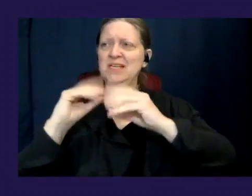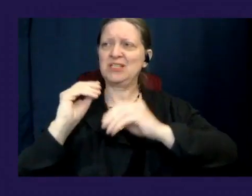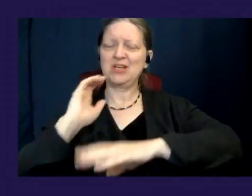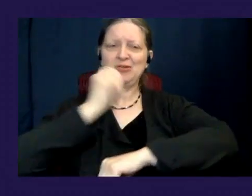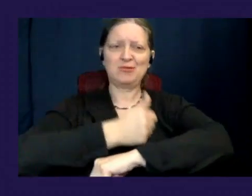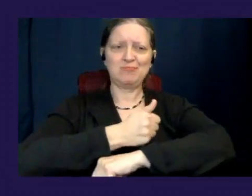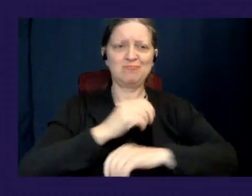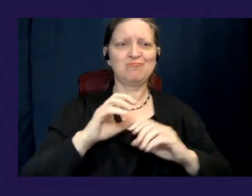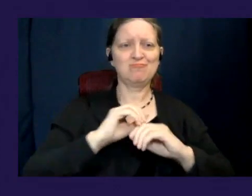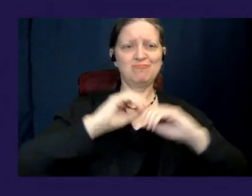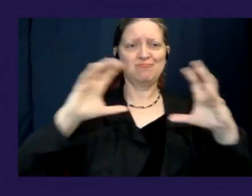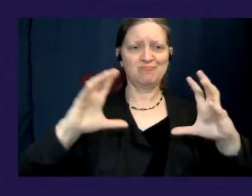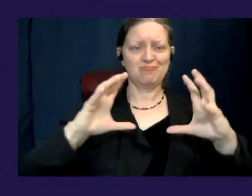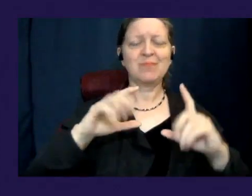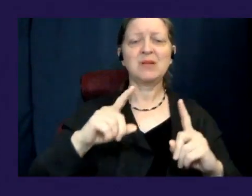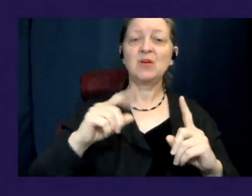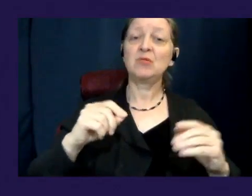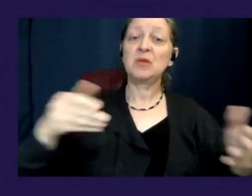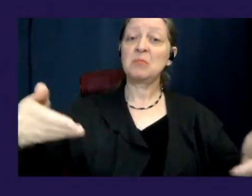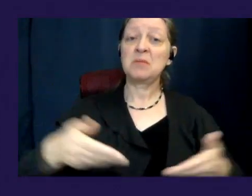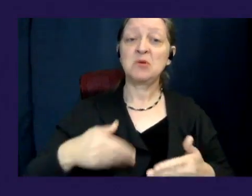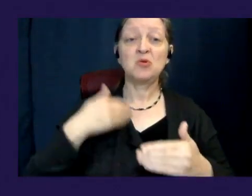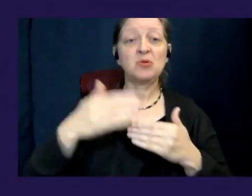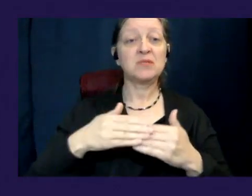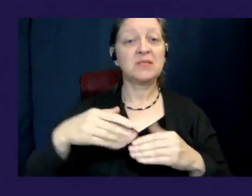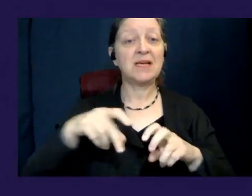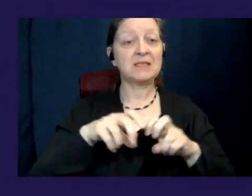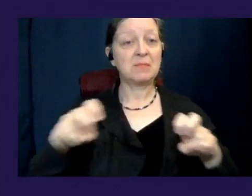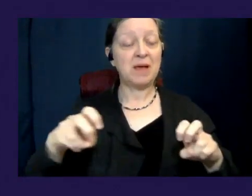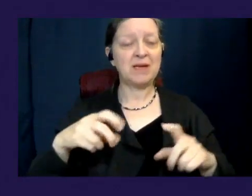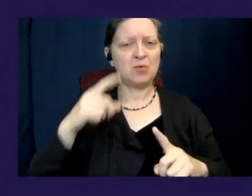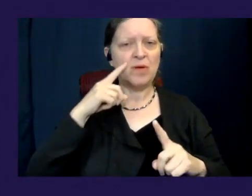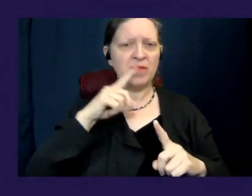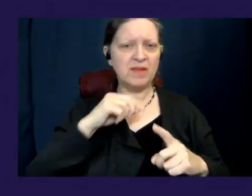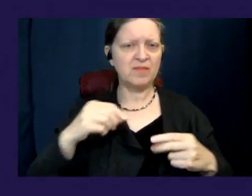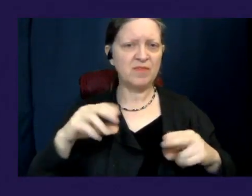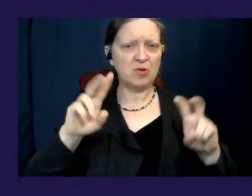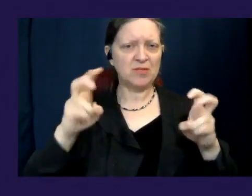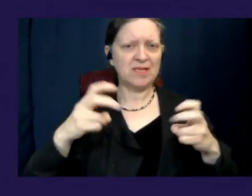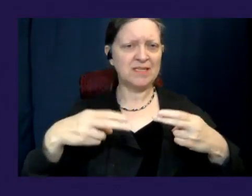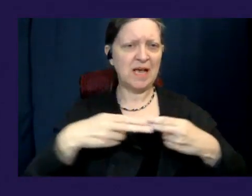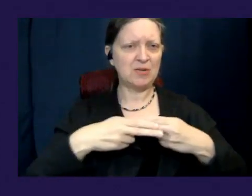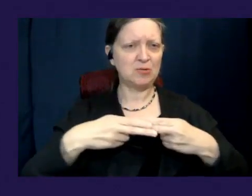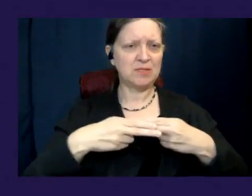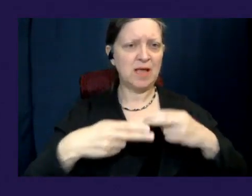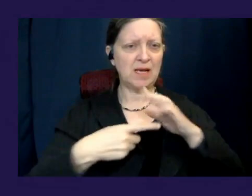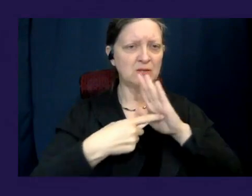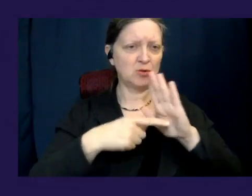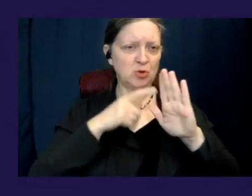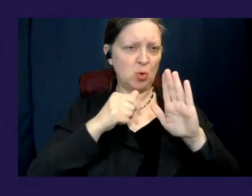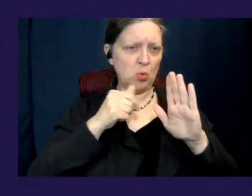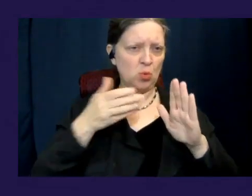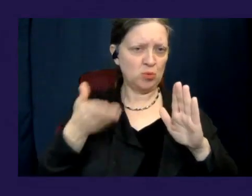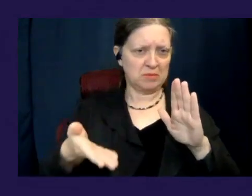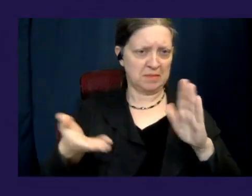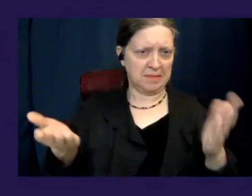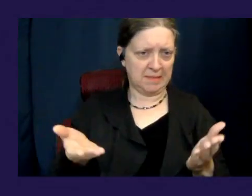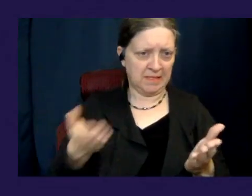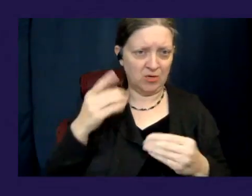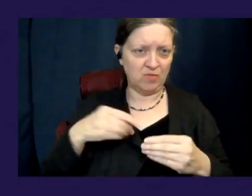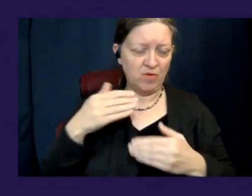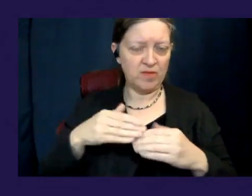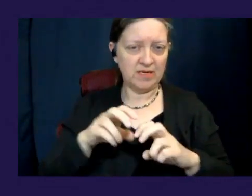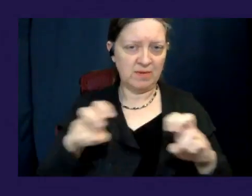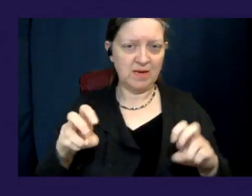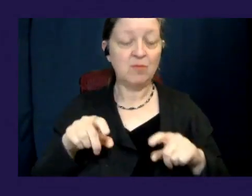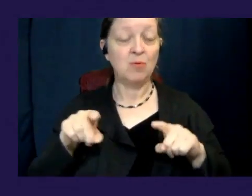introduce the next panel. And I believe a title slide is going to come up to announce who's on the panel. But maybe while that's happening,